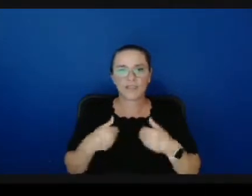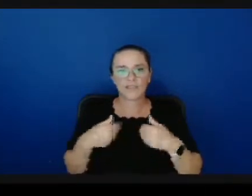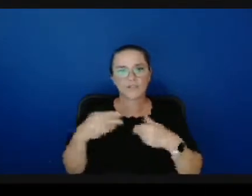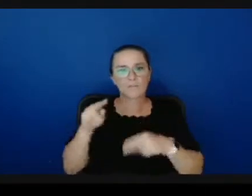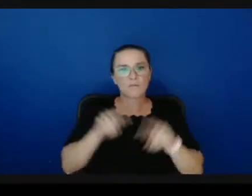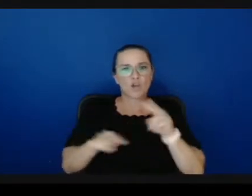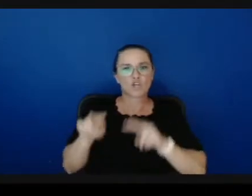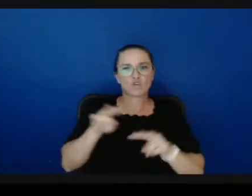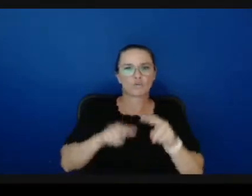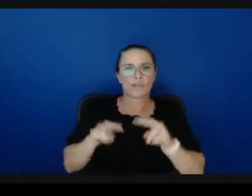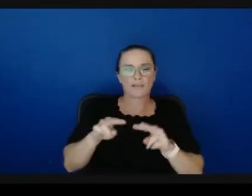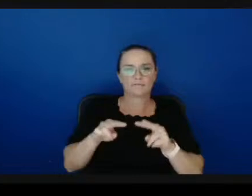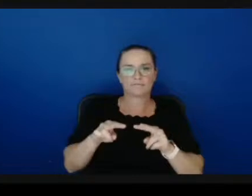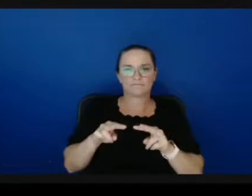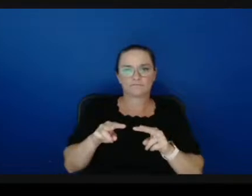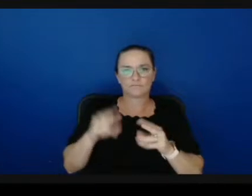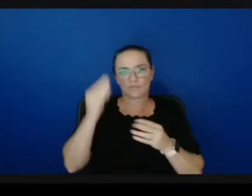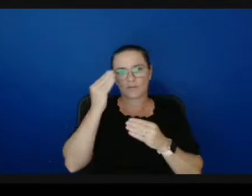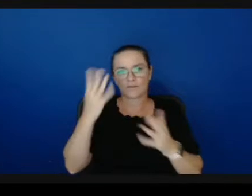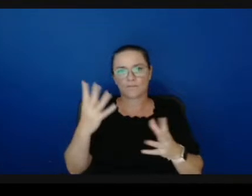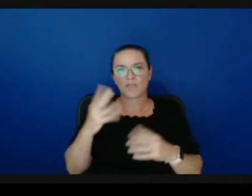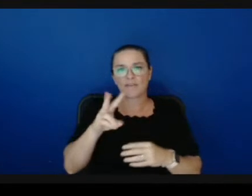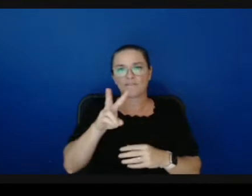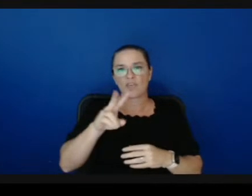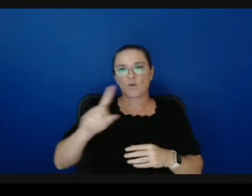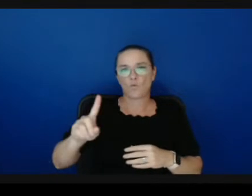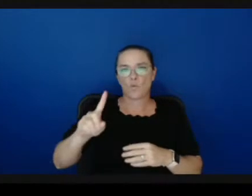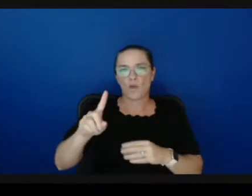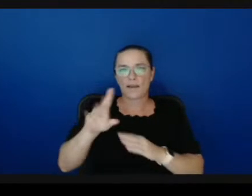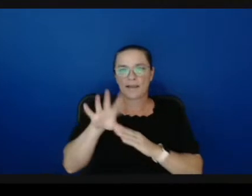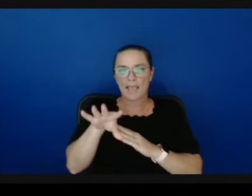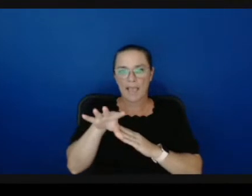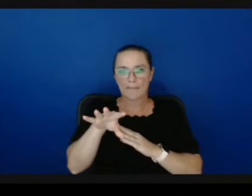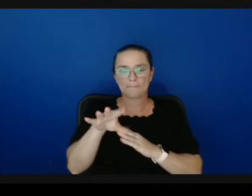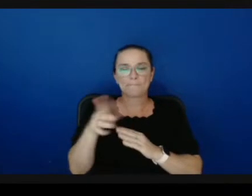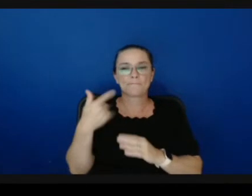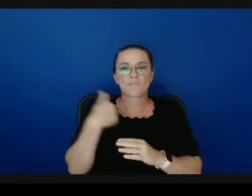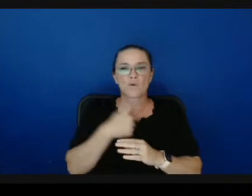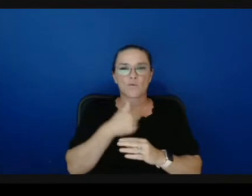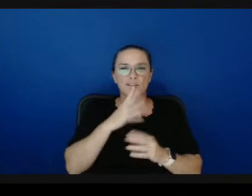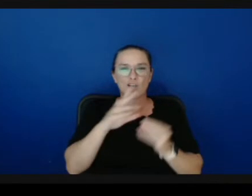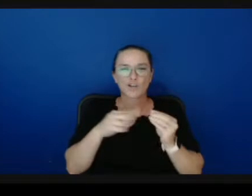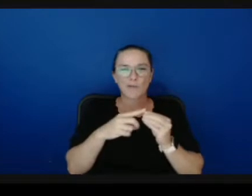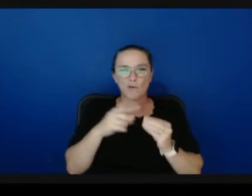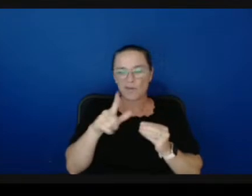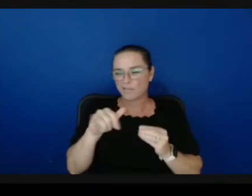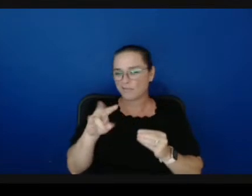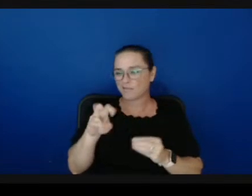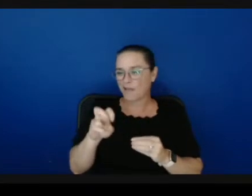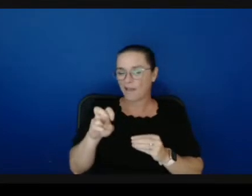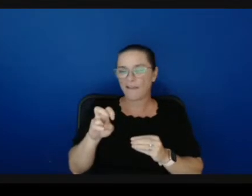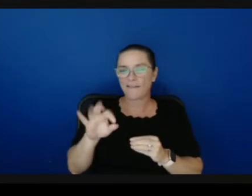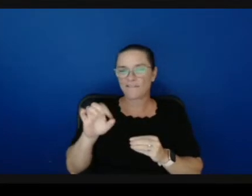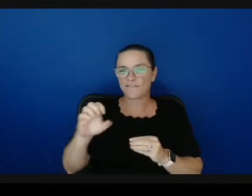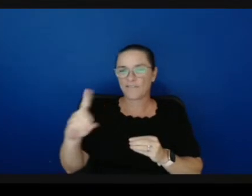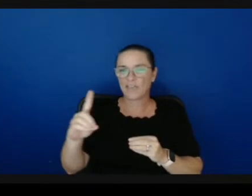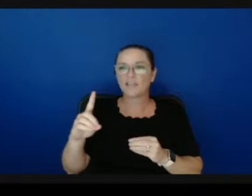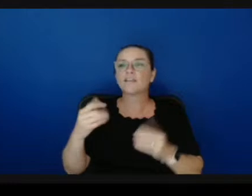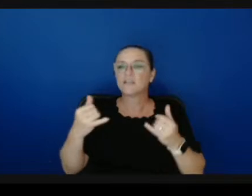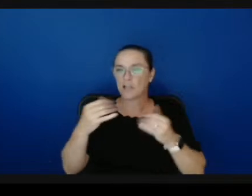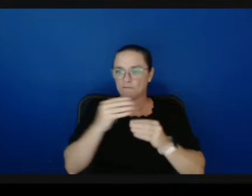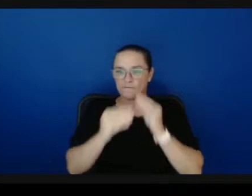notices, such as the V1 camera, which we pointed out in our live feed, is been repaired back